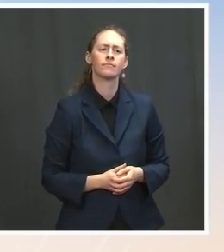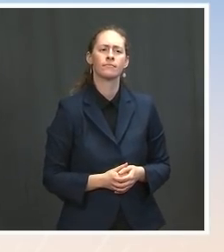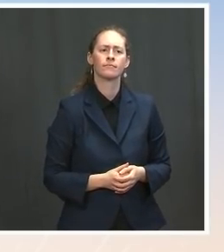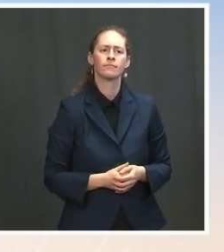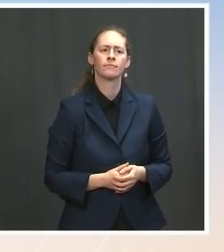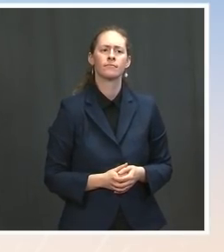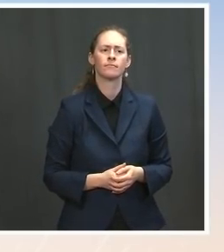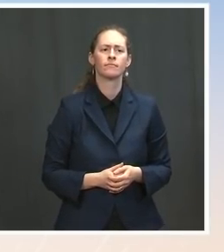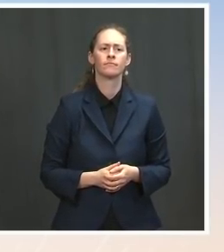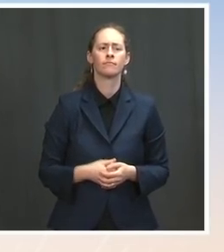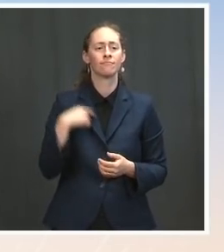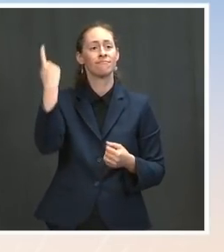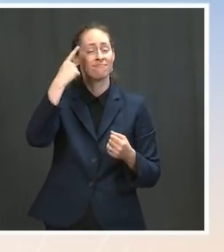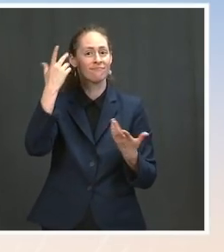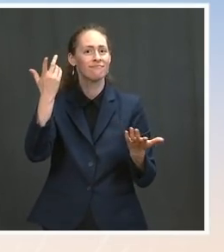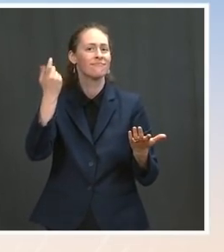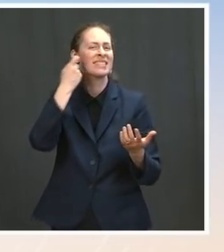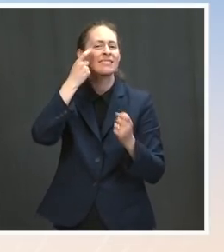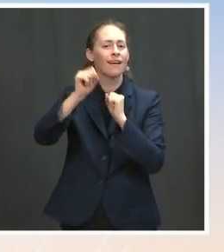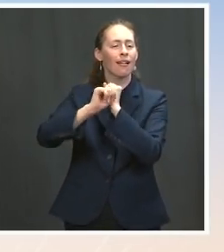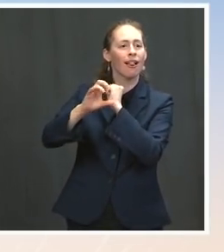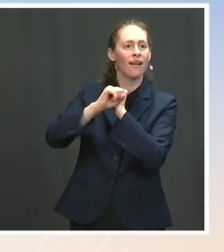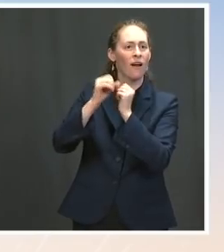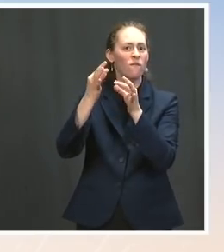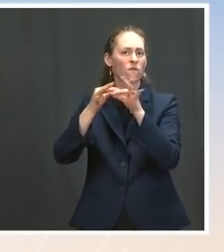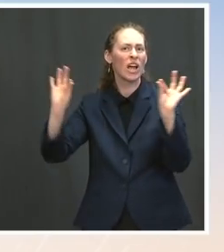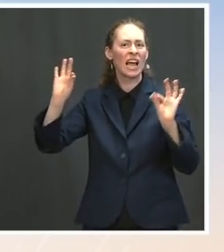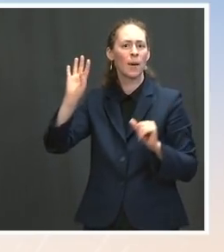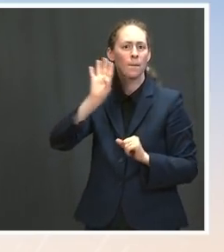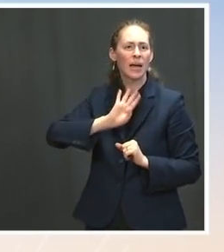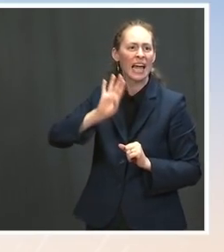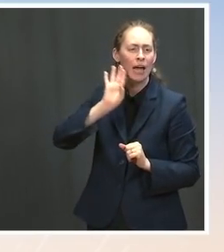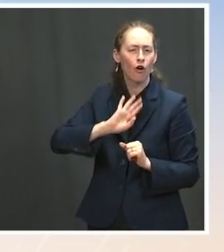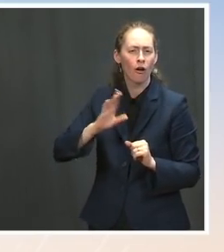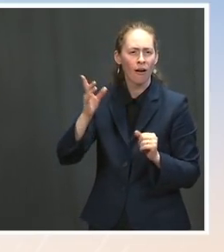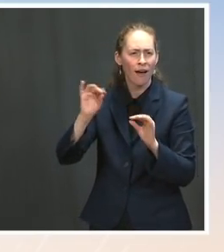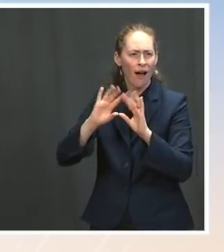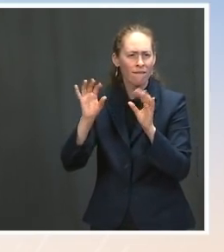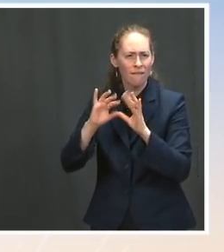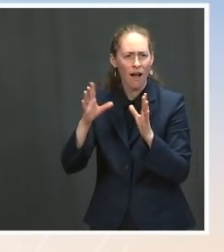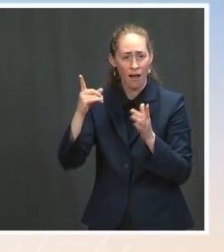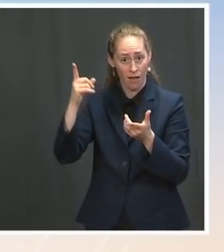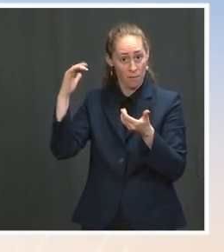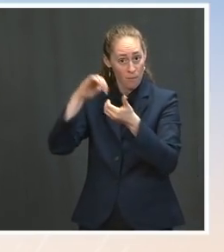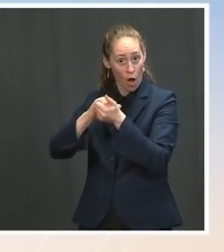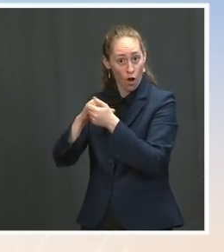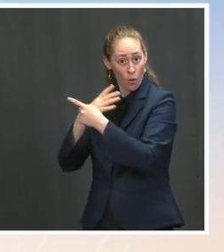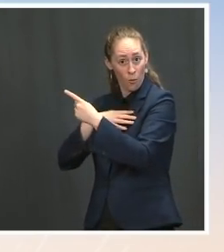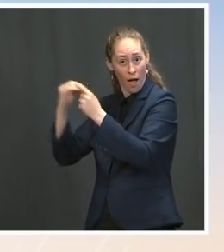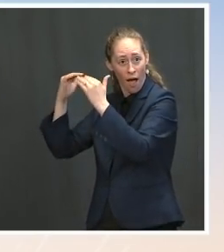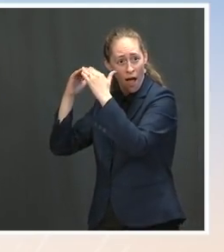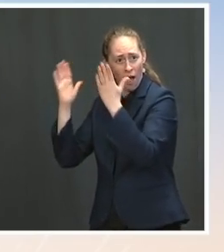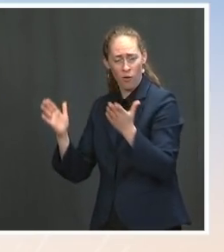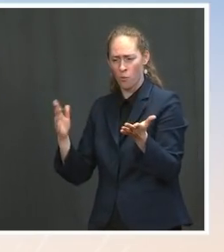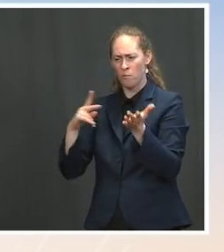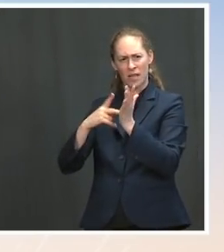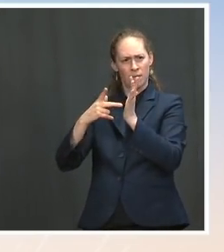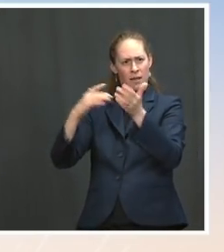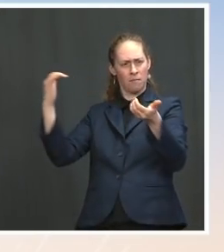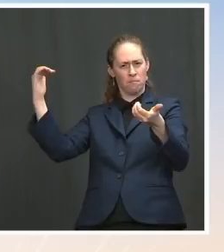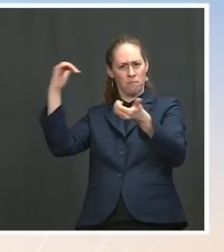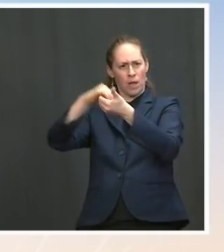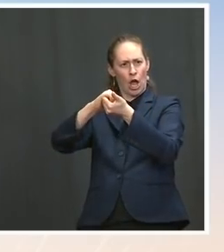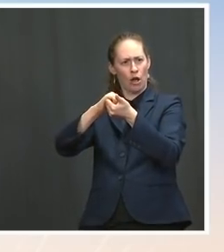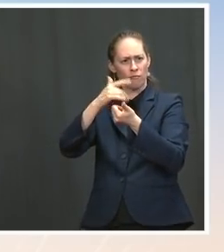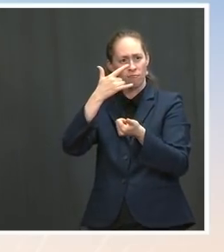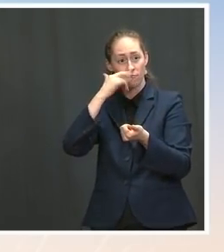announcement. can you just clarify, because Anheuser-Busch says this is in partnership with the White House. Mm-hmm. Can you clarify what that means? Is like the federal government subsidizing this at